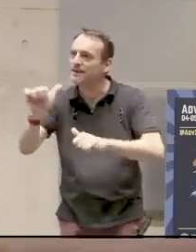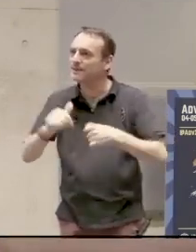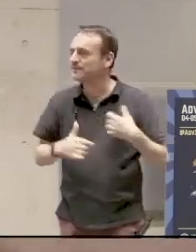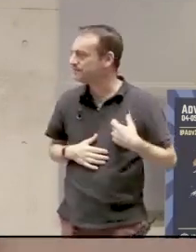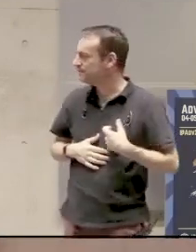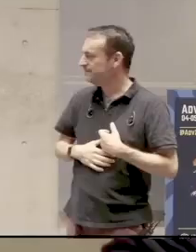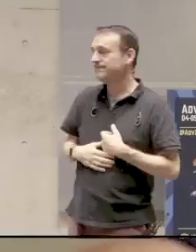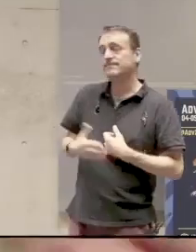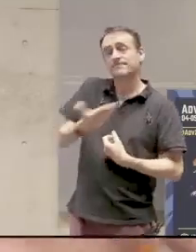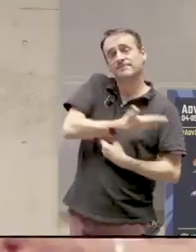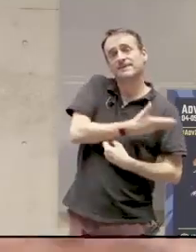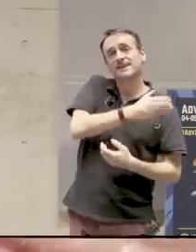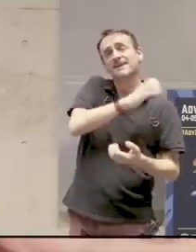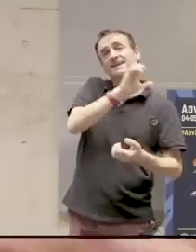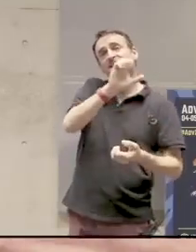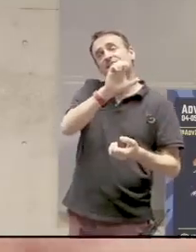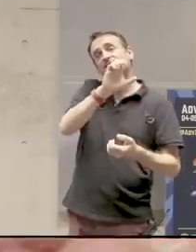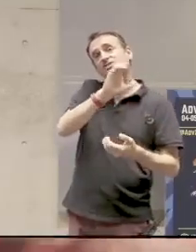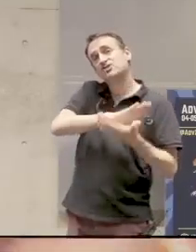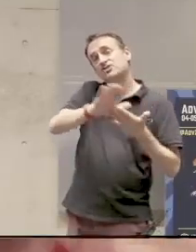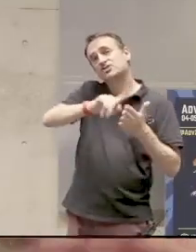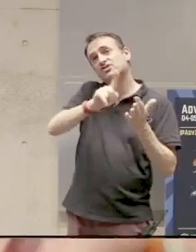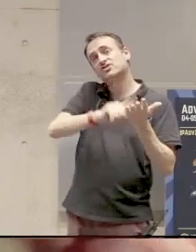Chella Ramanan, hello. Returning. Hello.